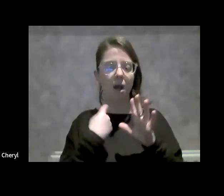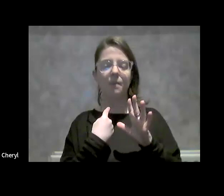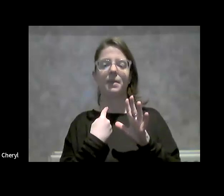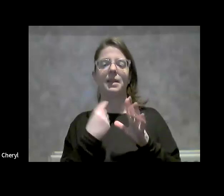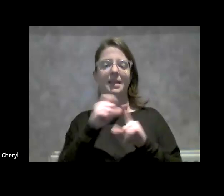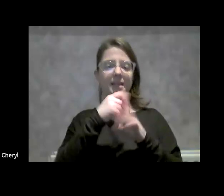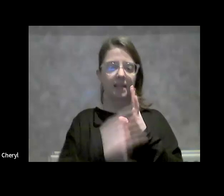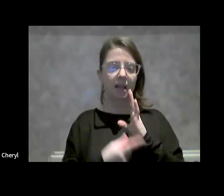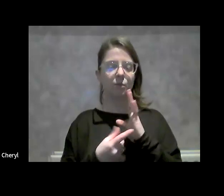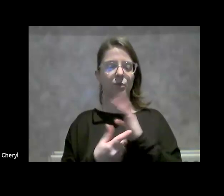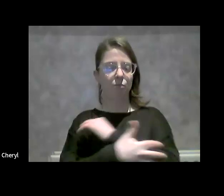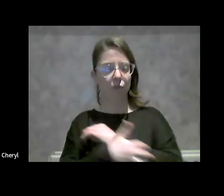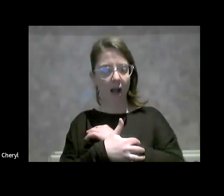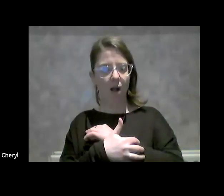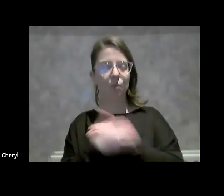working class